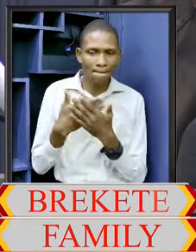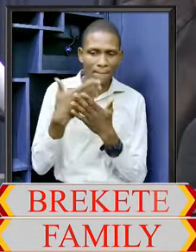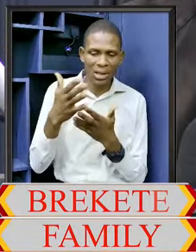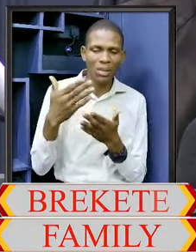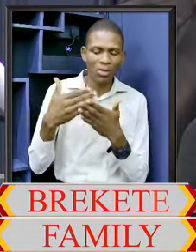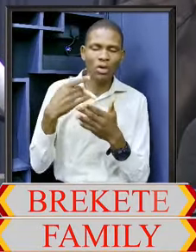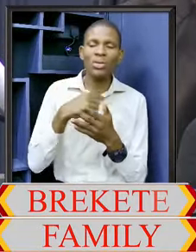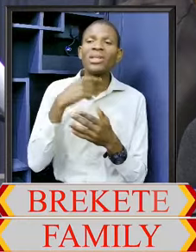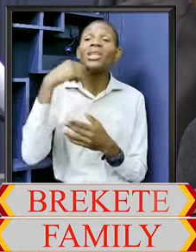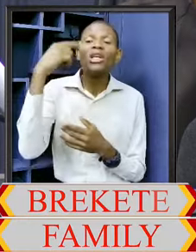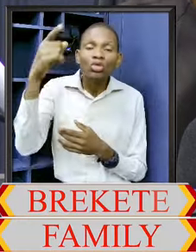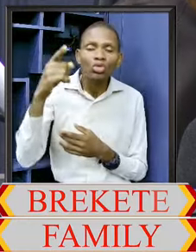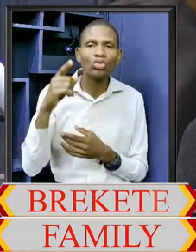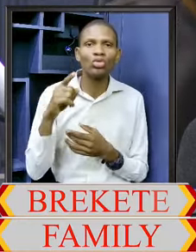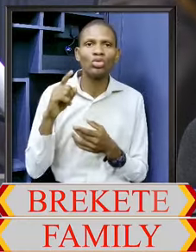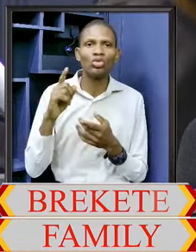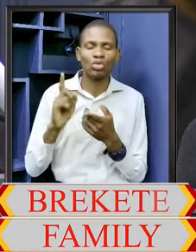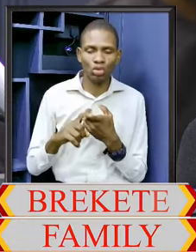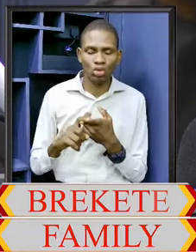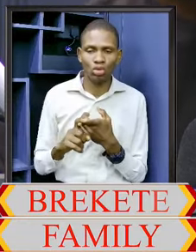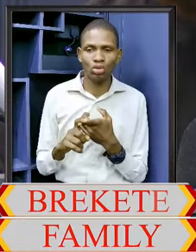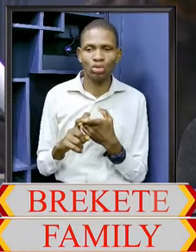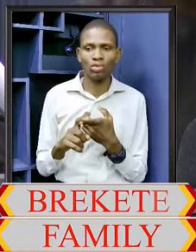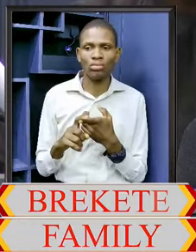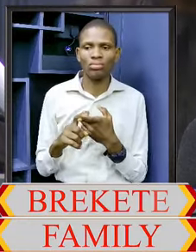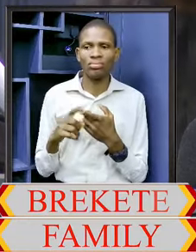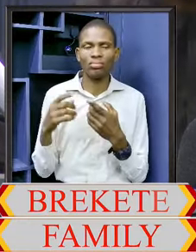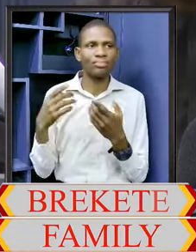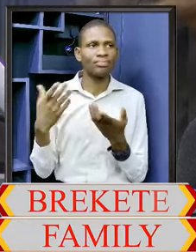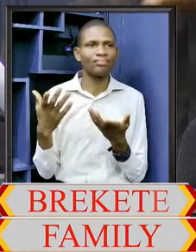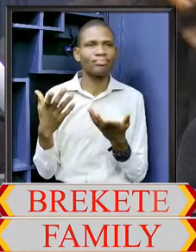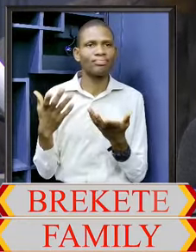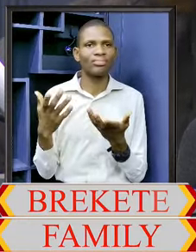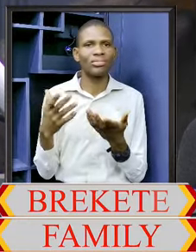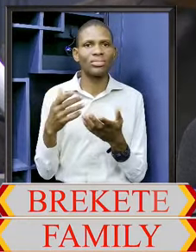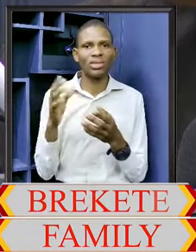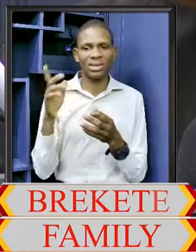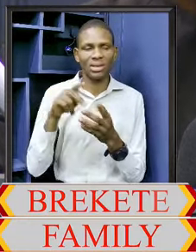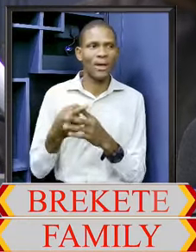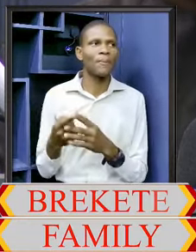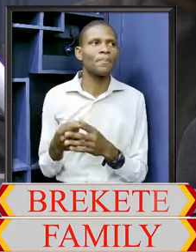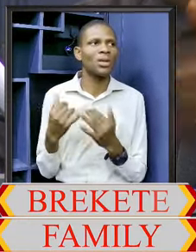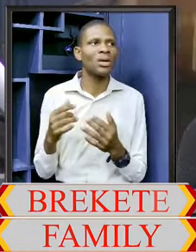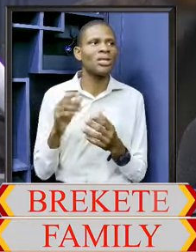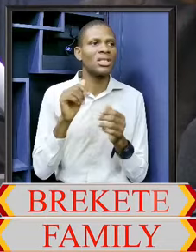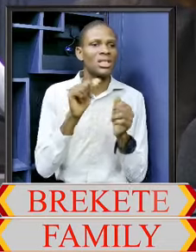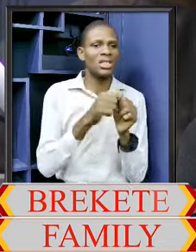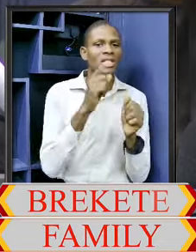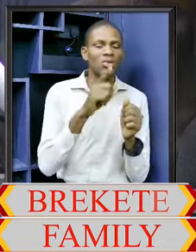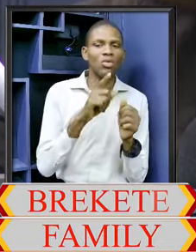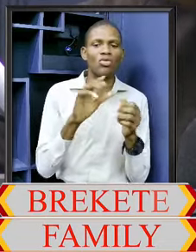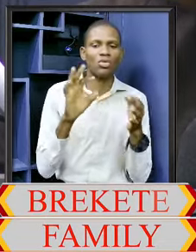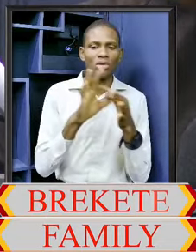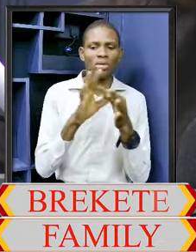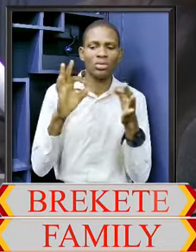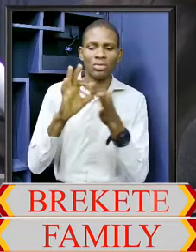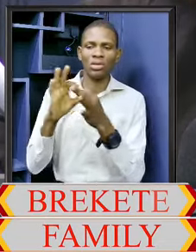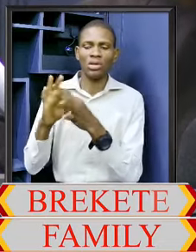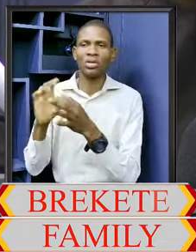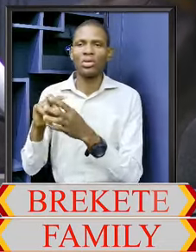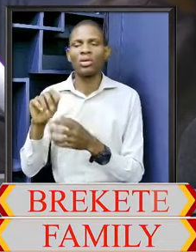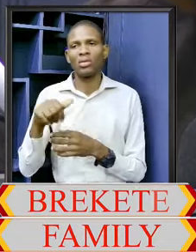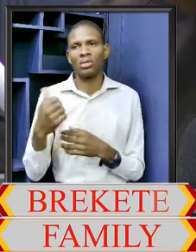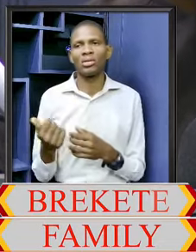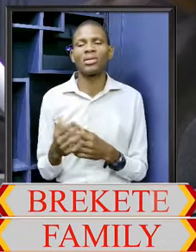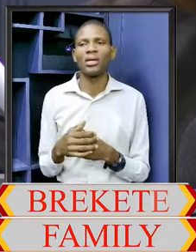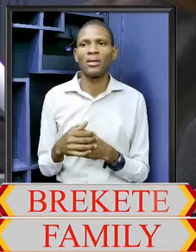can't export this product. You see the wisdom and ordinary president arranging all of this together. Well, each one connect to the other. That's so. Oh,